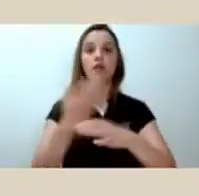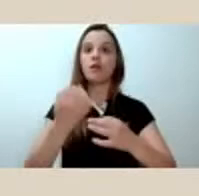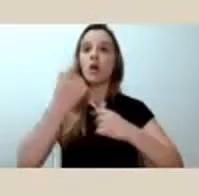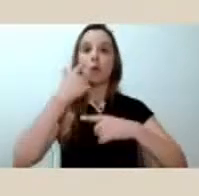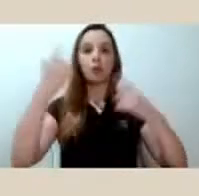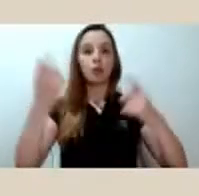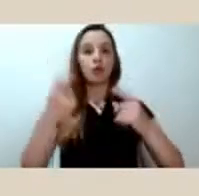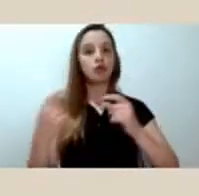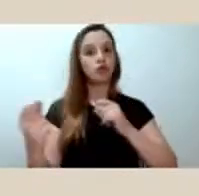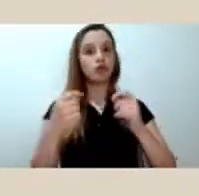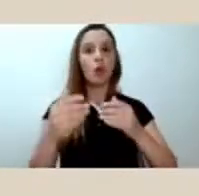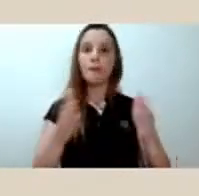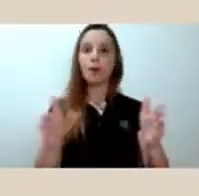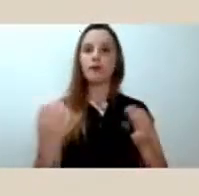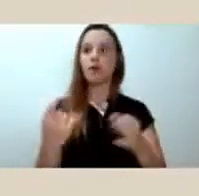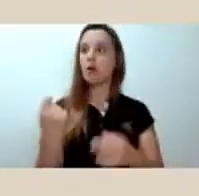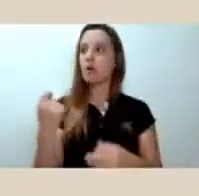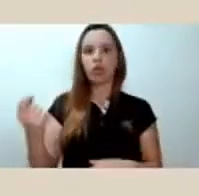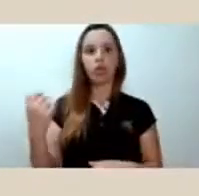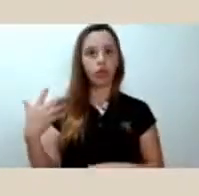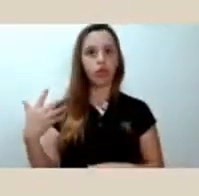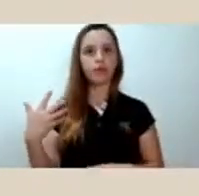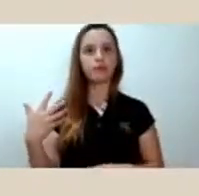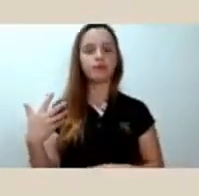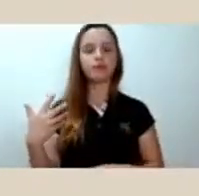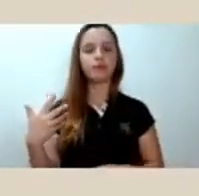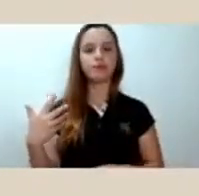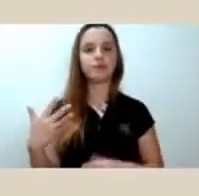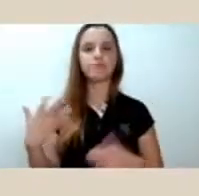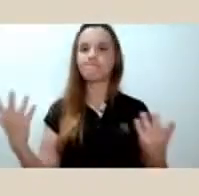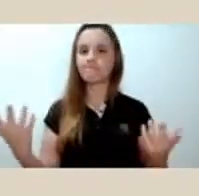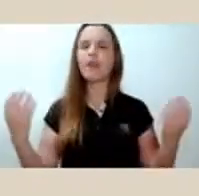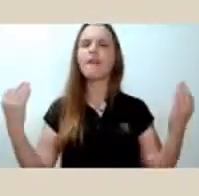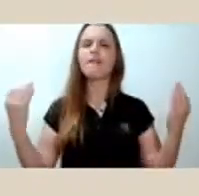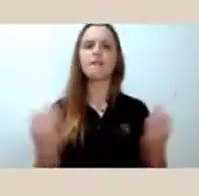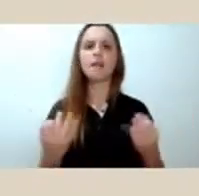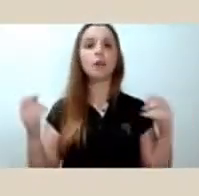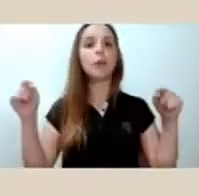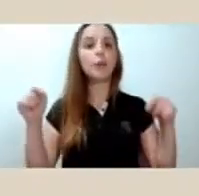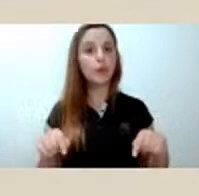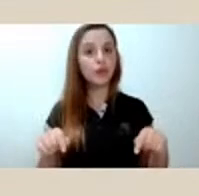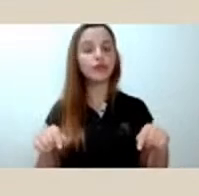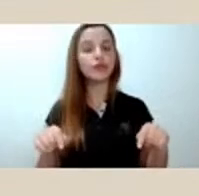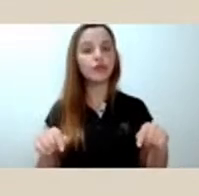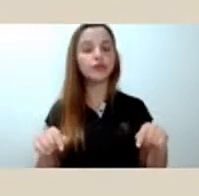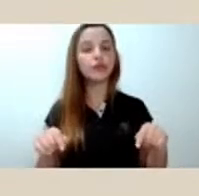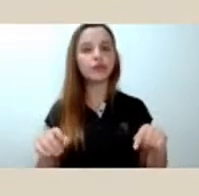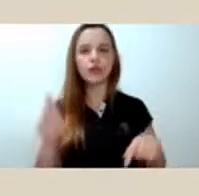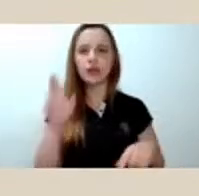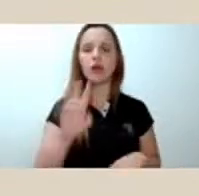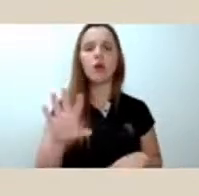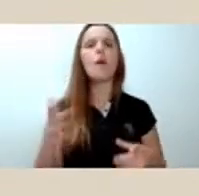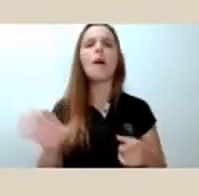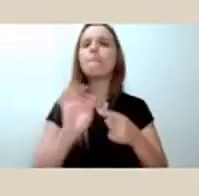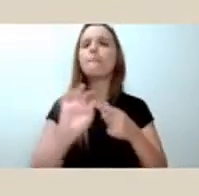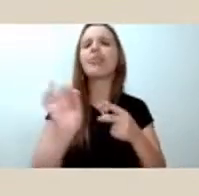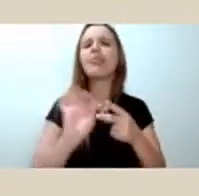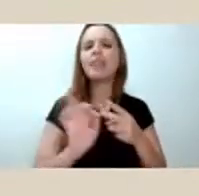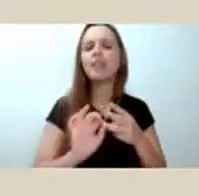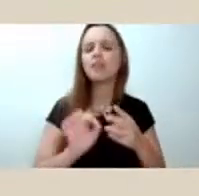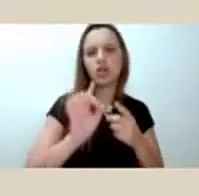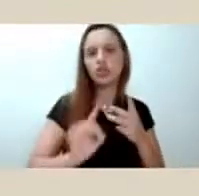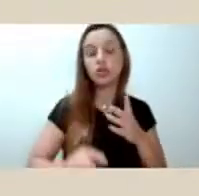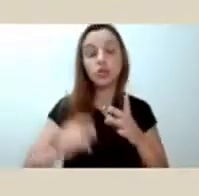very recently. And actually today I was, checking again the measures that they have there, specifically for